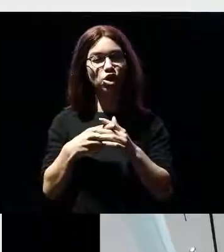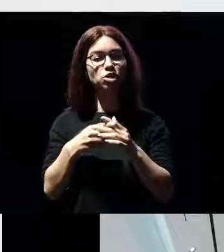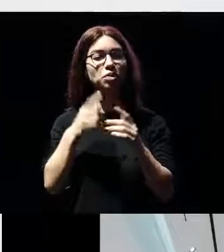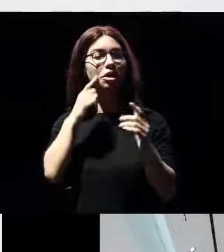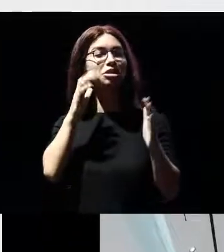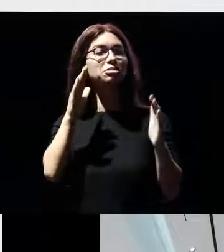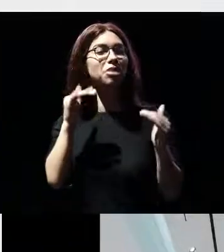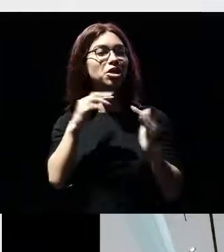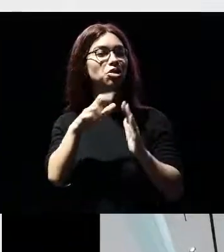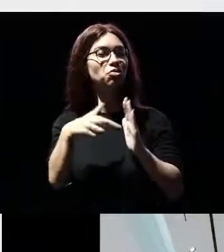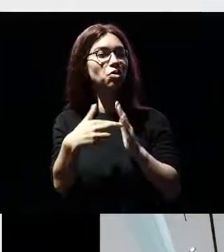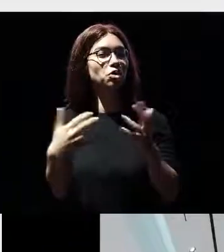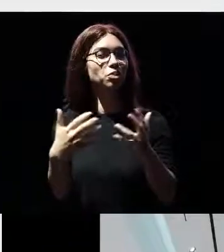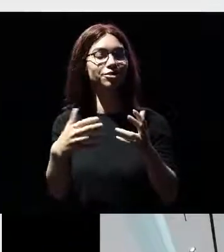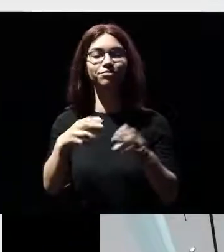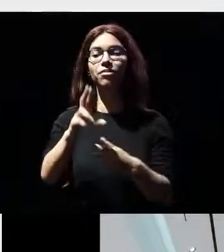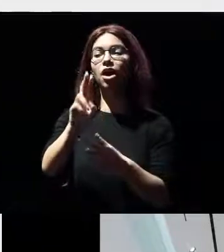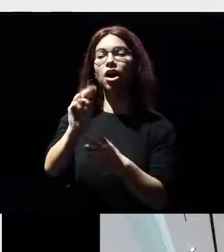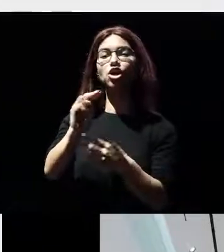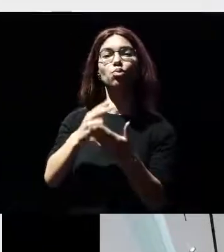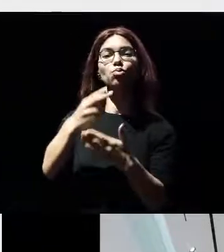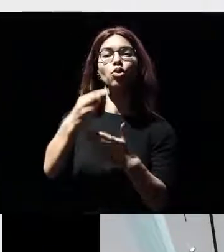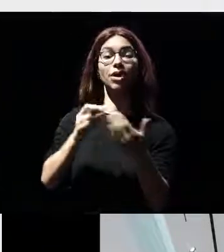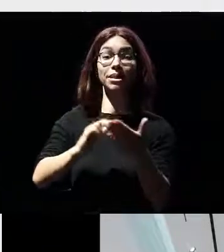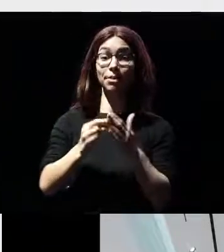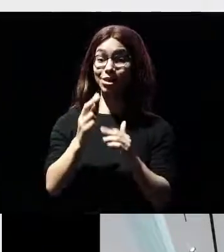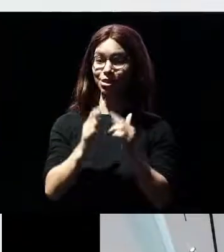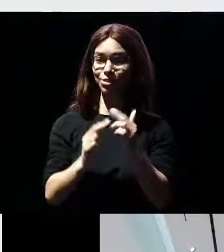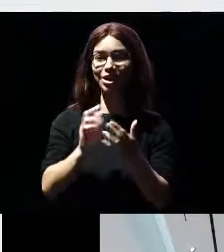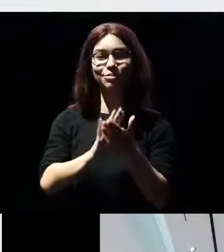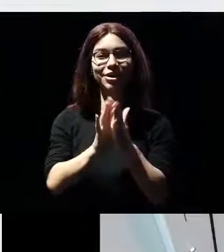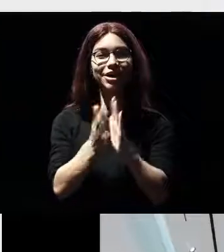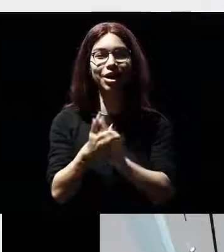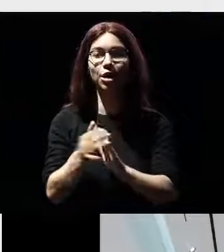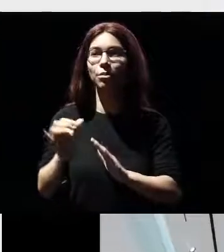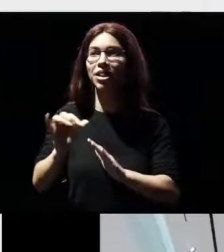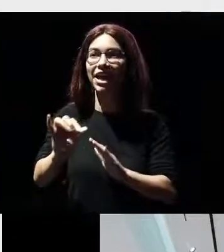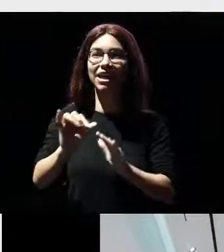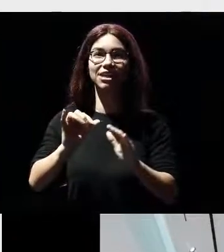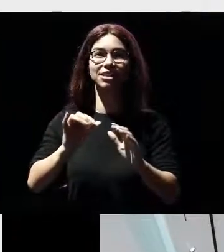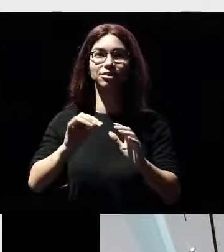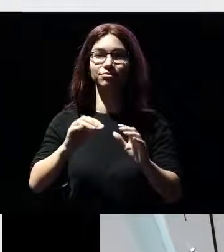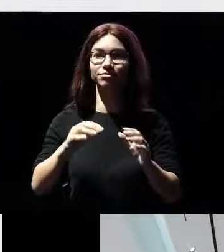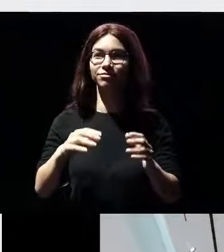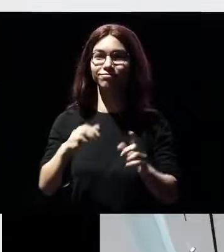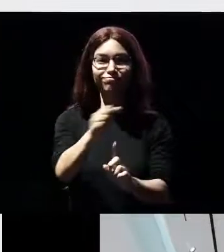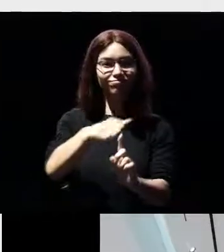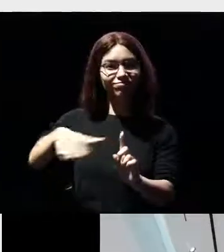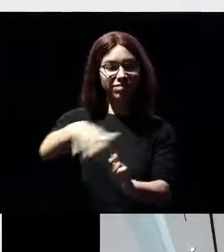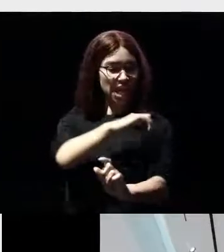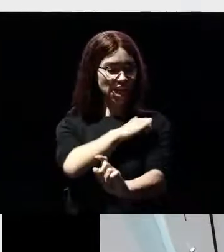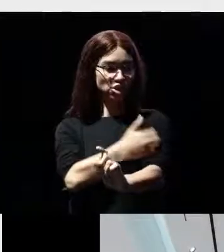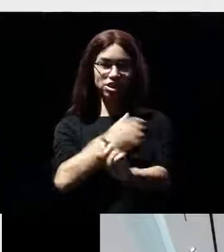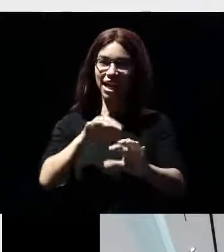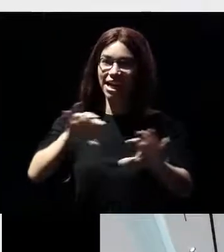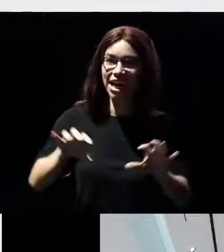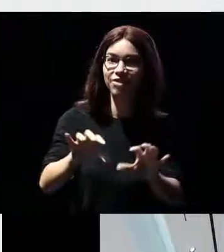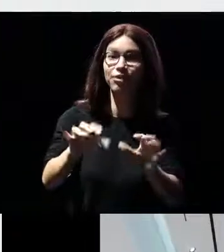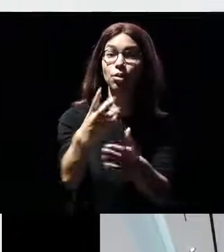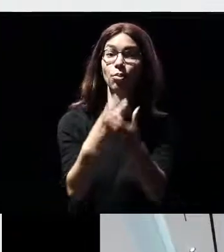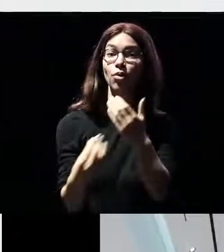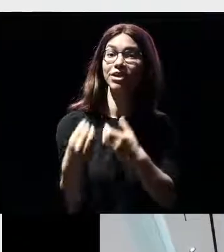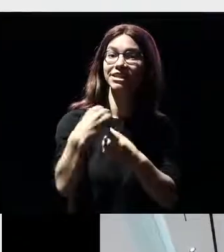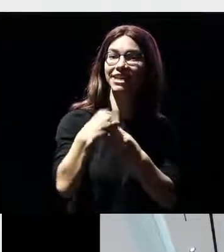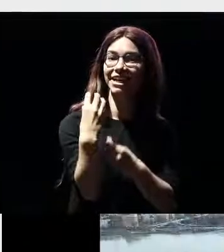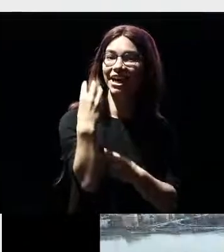is the unprogrammed, that the buildings can start to become a kind of armature for activity, both inside and outside. And